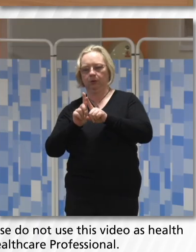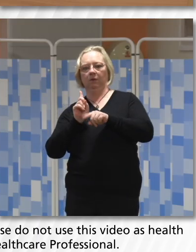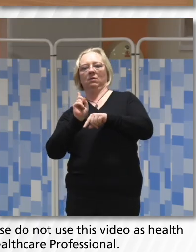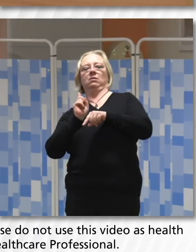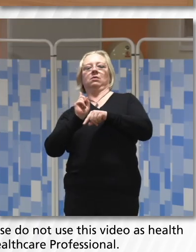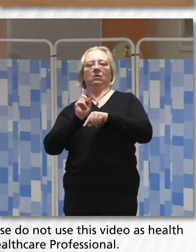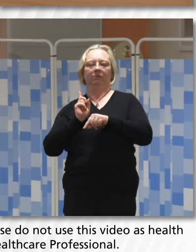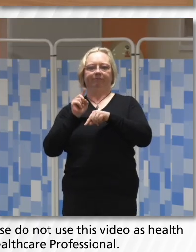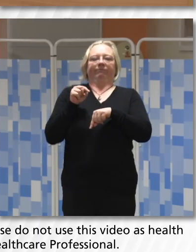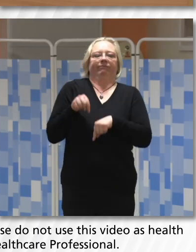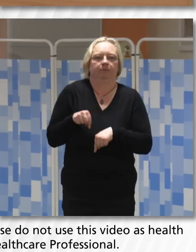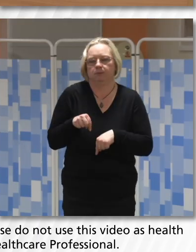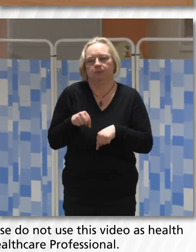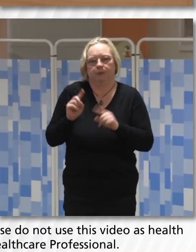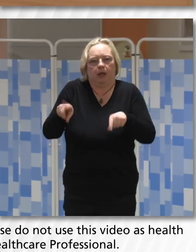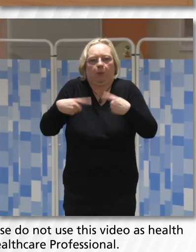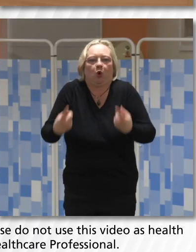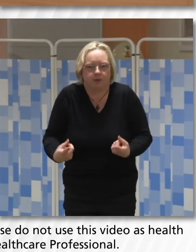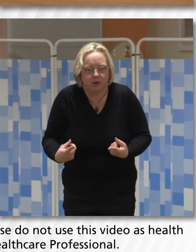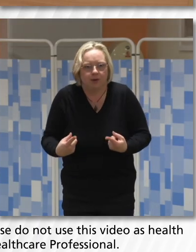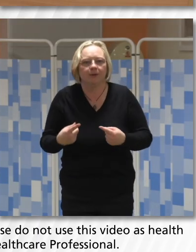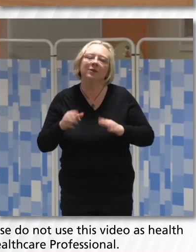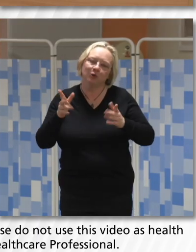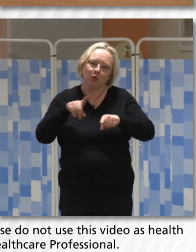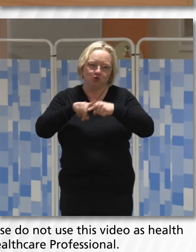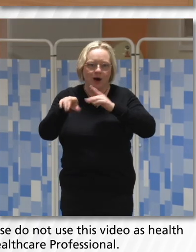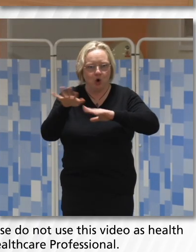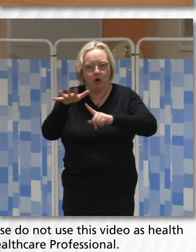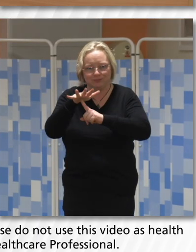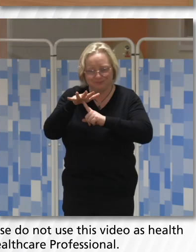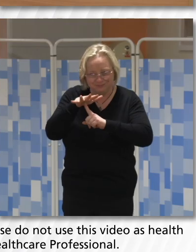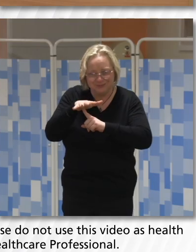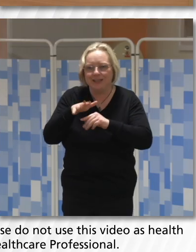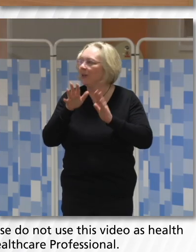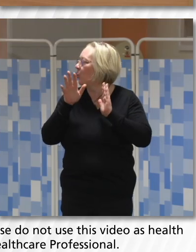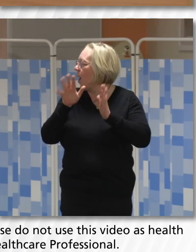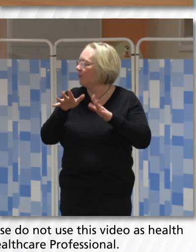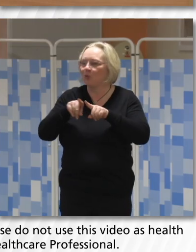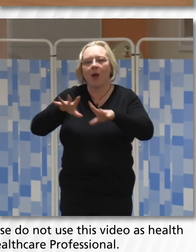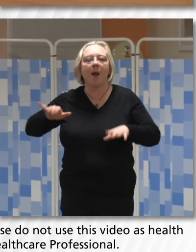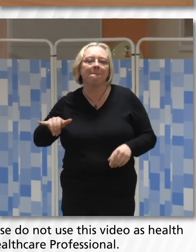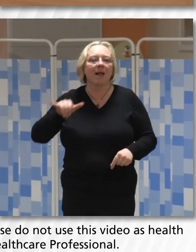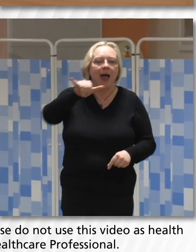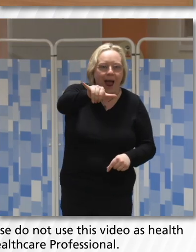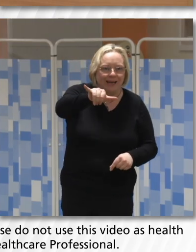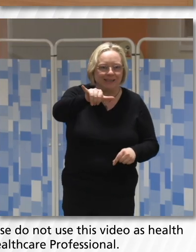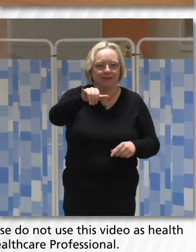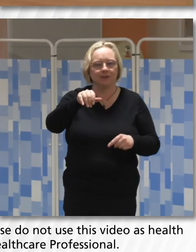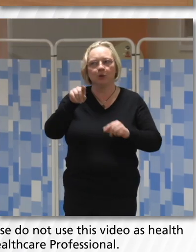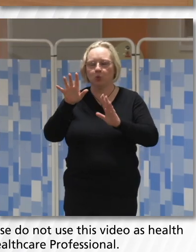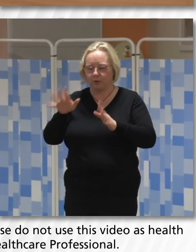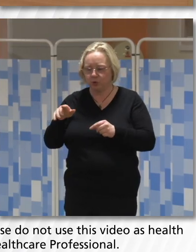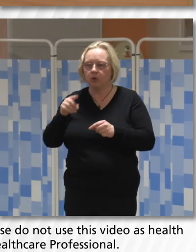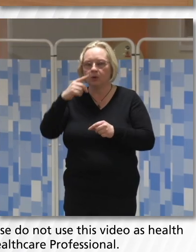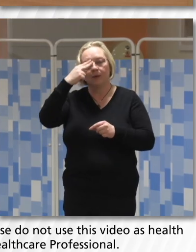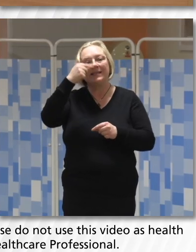impossible. So, no helicopters. You need to come up like a plane taking off. And just giving that idea to somebody can